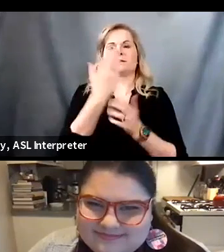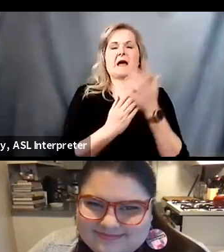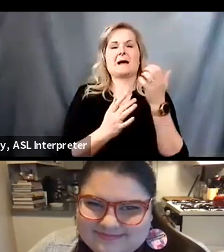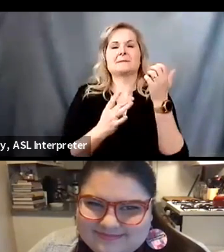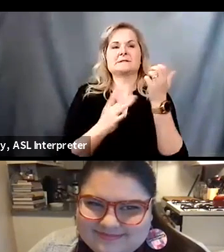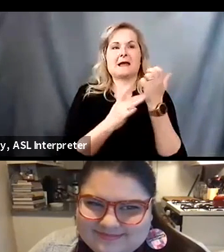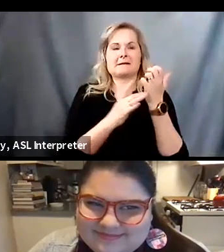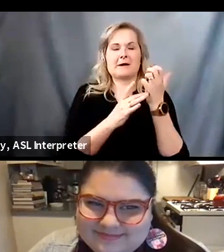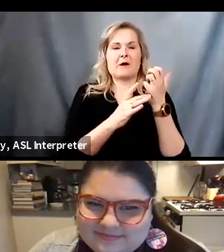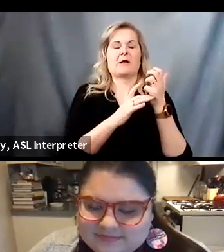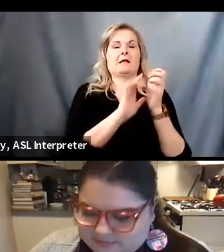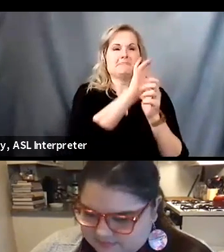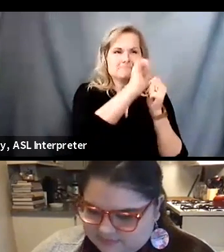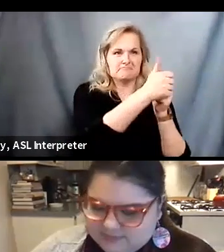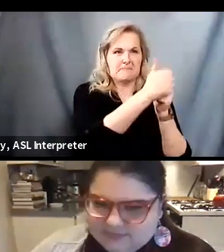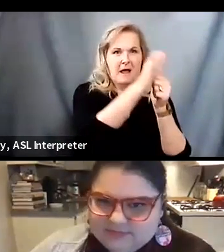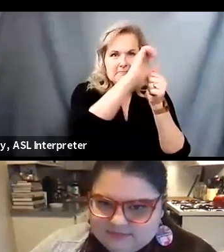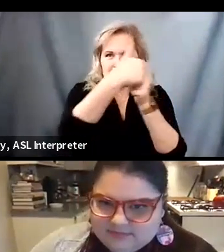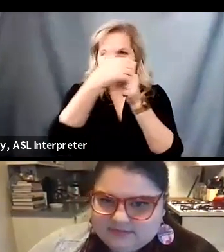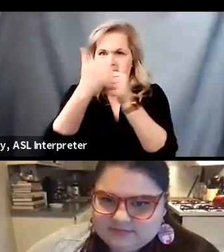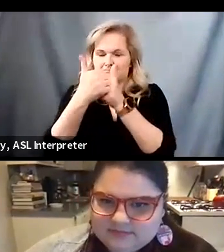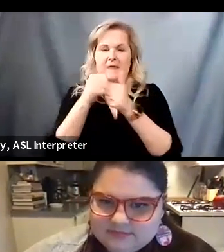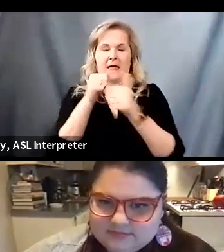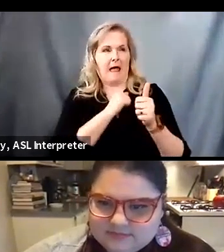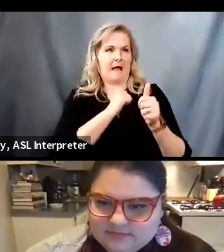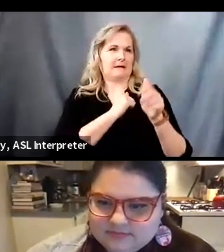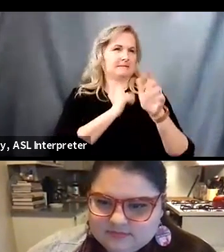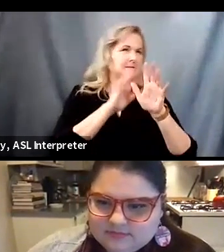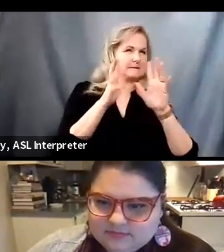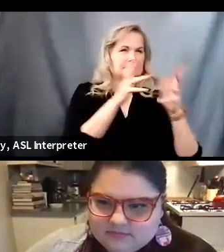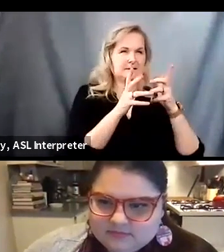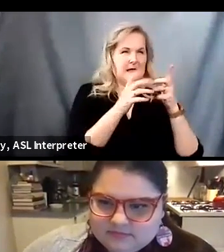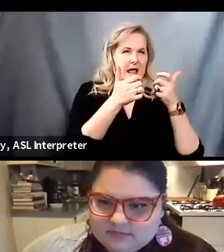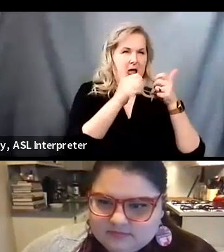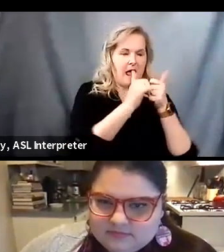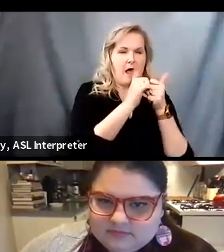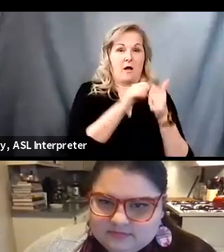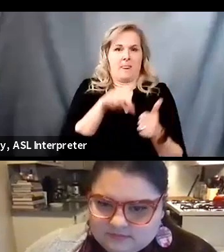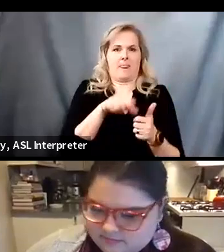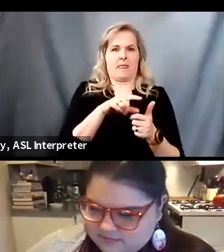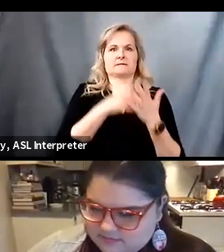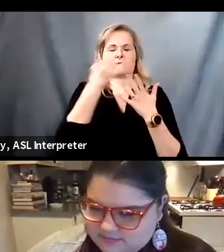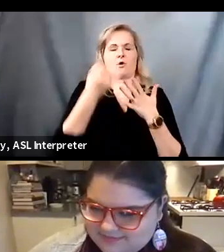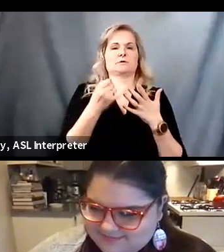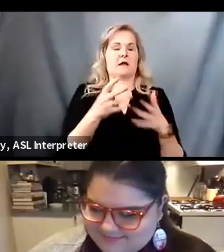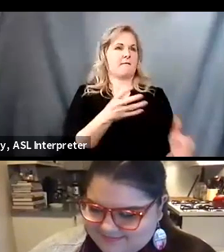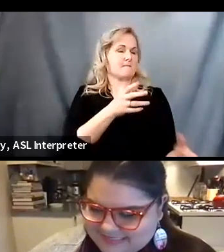technical challenges as they arise. This whole project came together pretty rapidly.